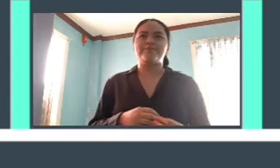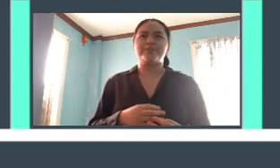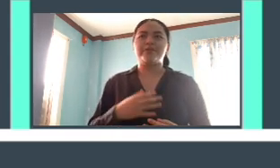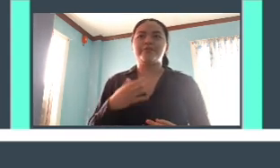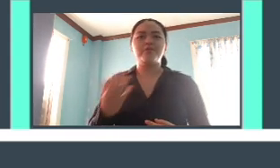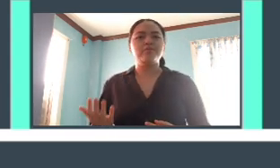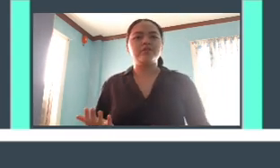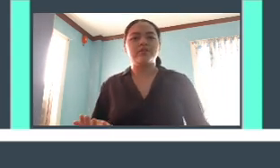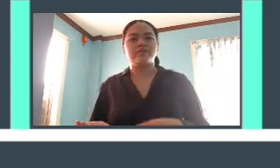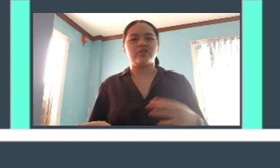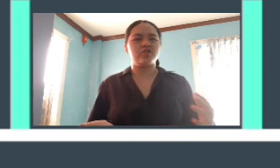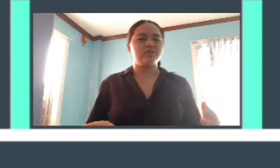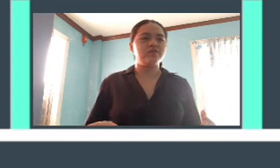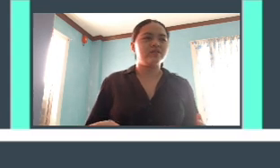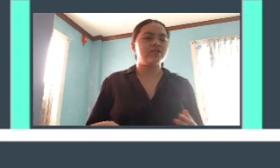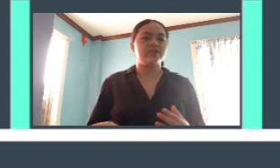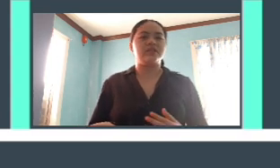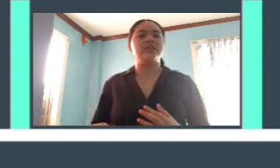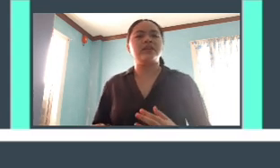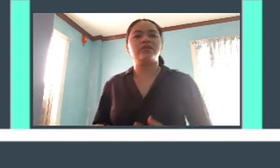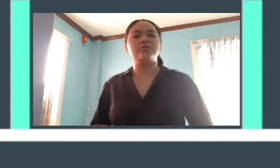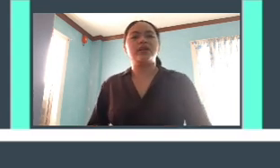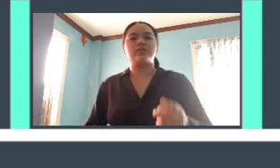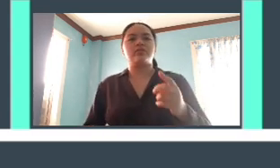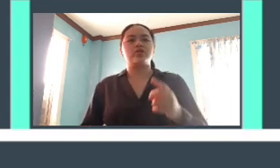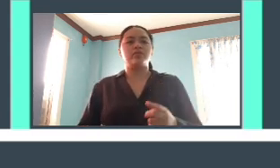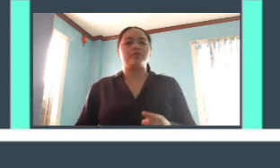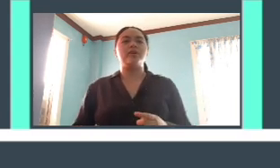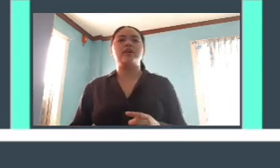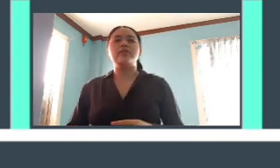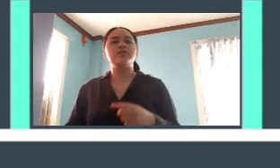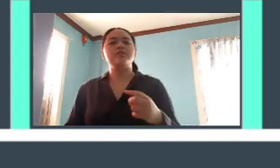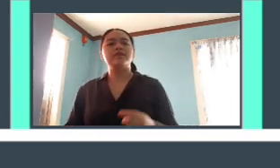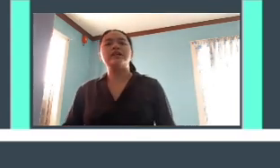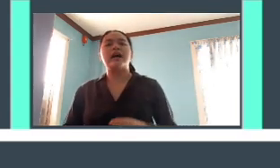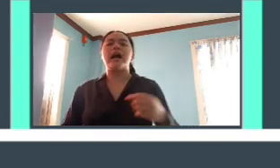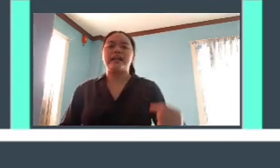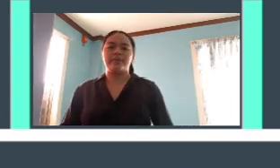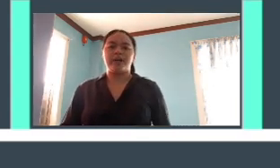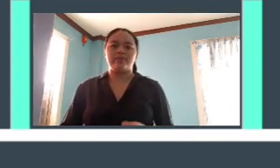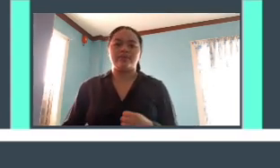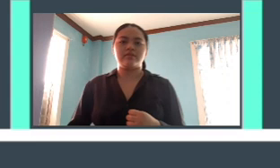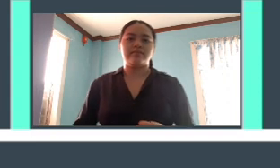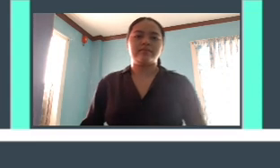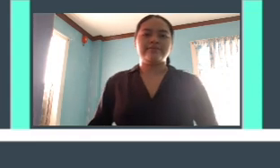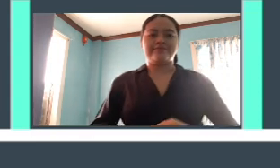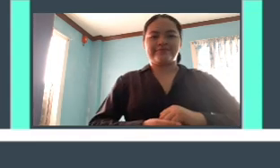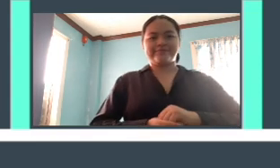some fruits, vegetables, just like that, so we can consume, and also for the